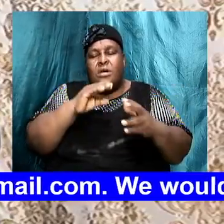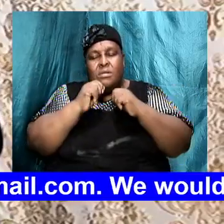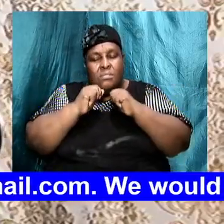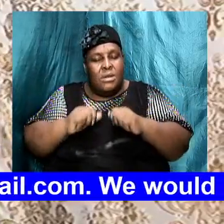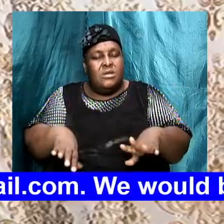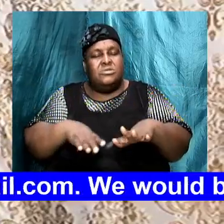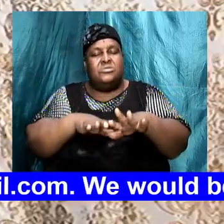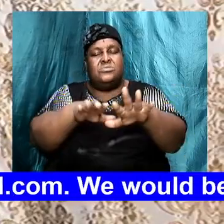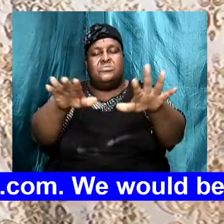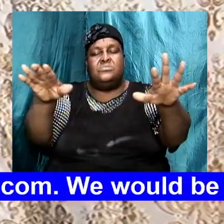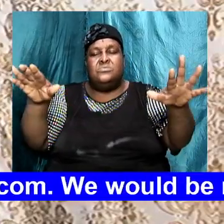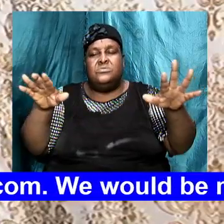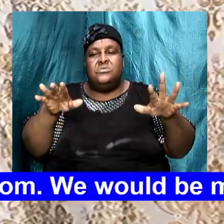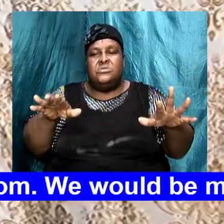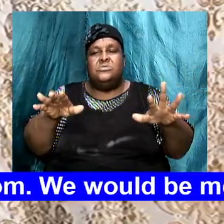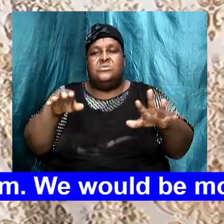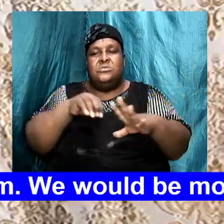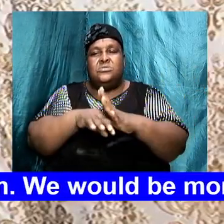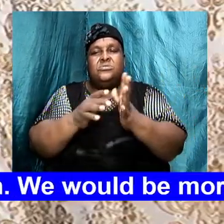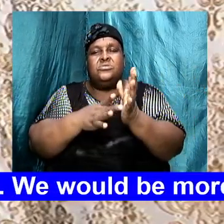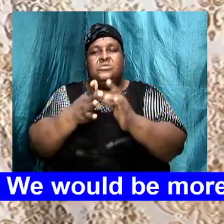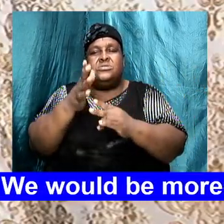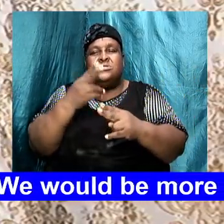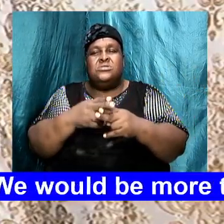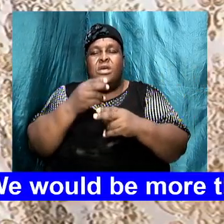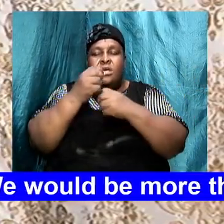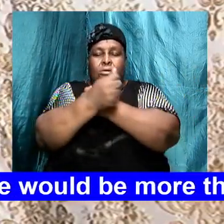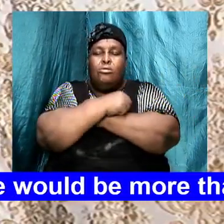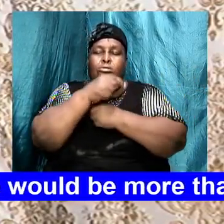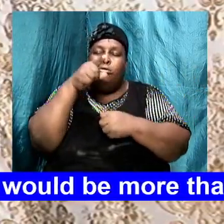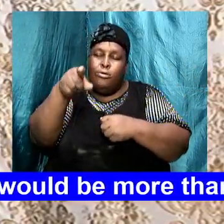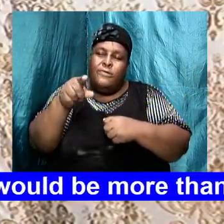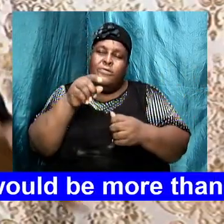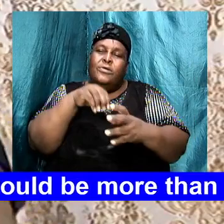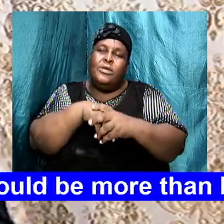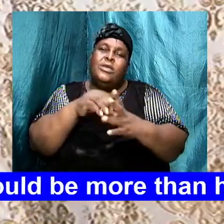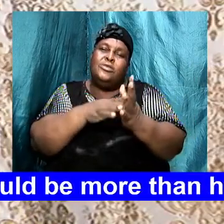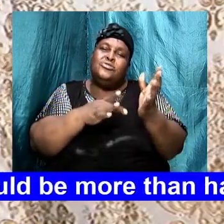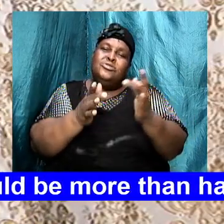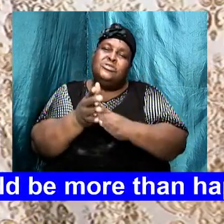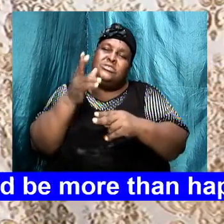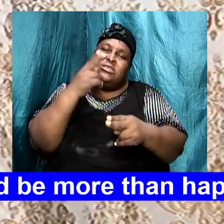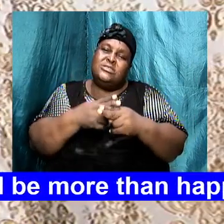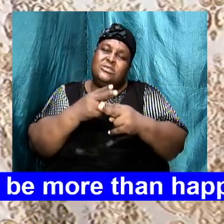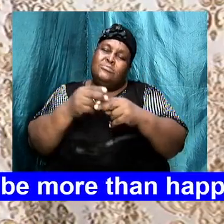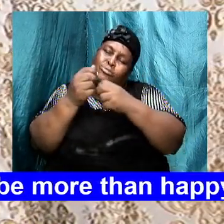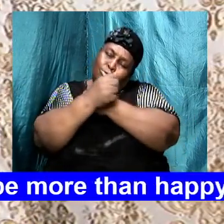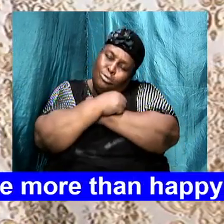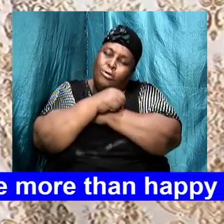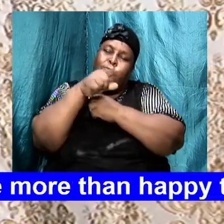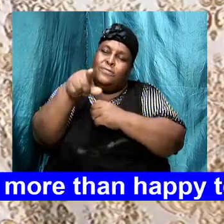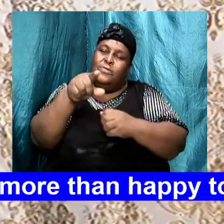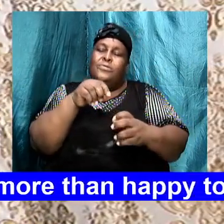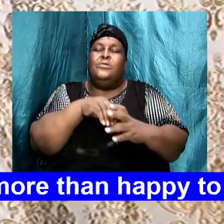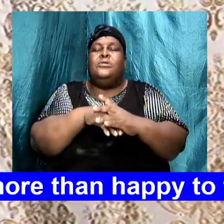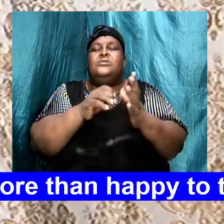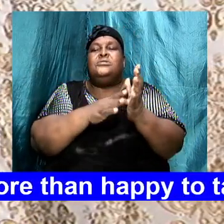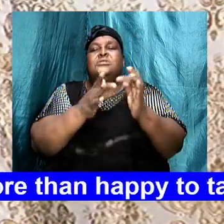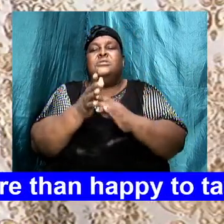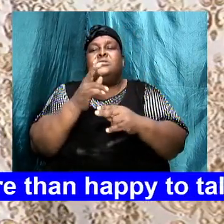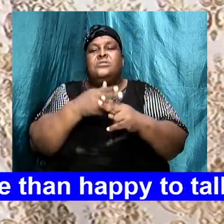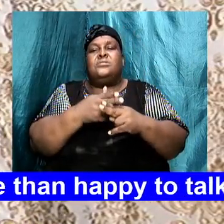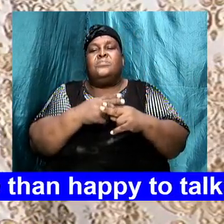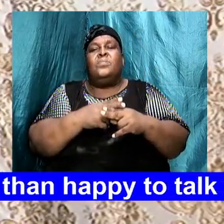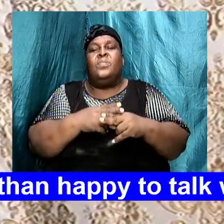you. God bless you. In Jesus' name. I love you in Jesus' name. I just feel I love you. I love you in Jesus' name. Amen. By